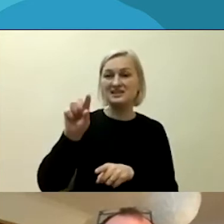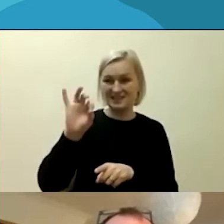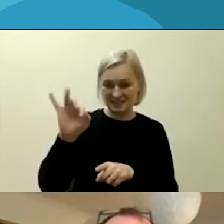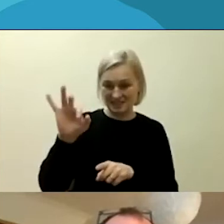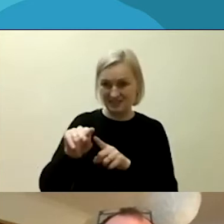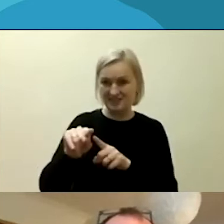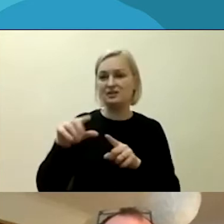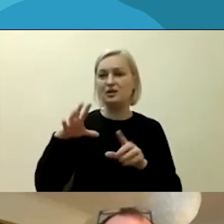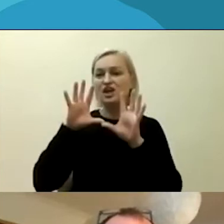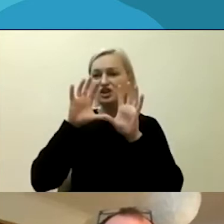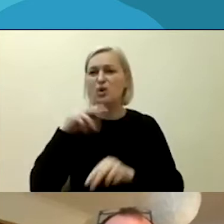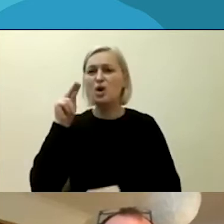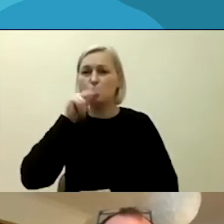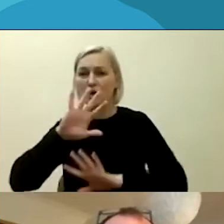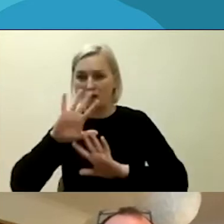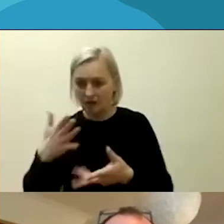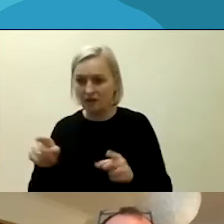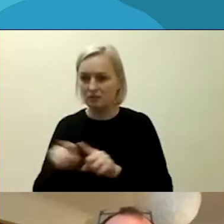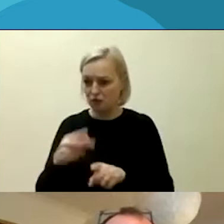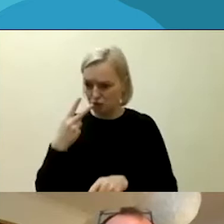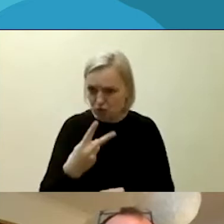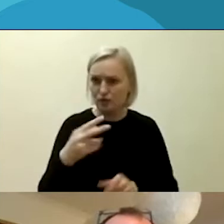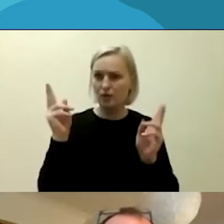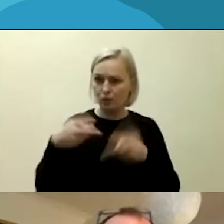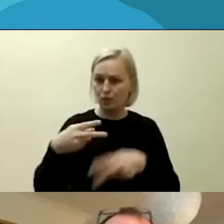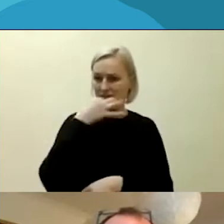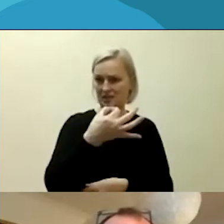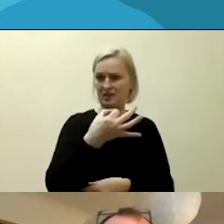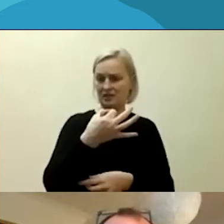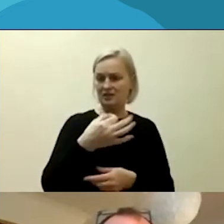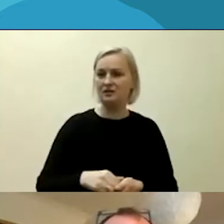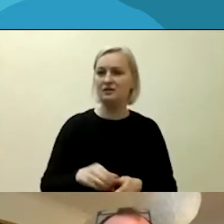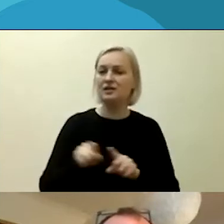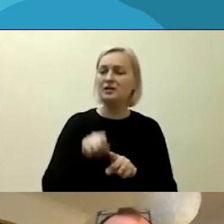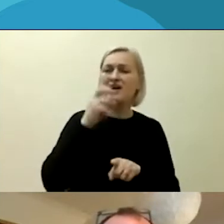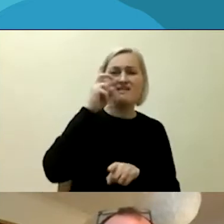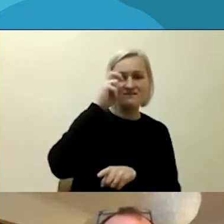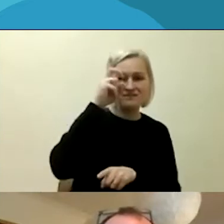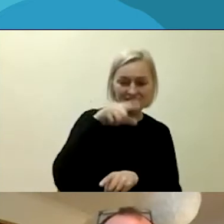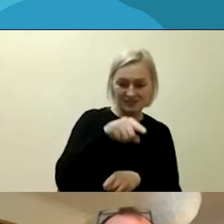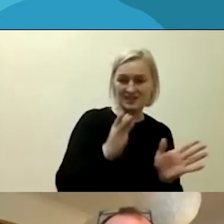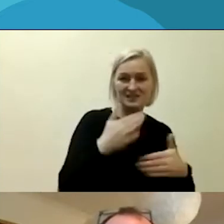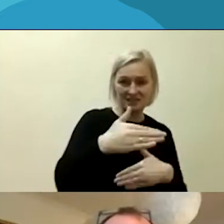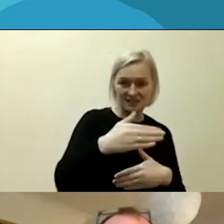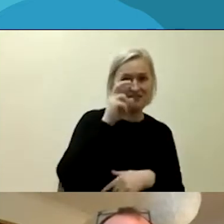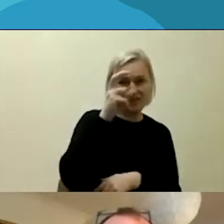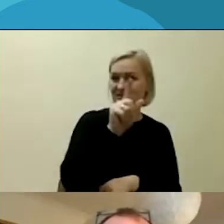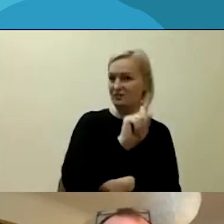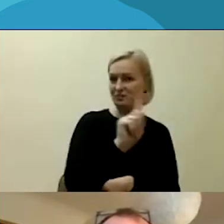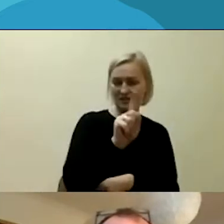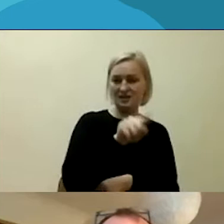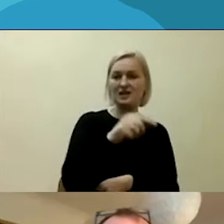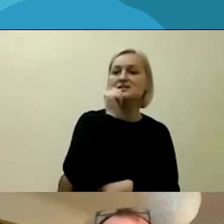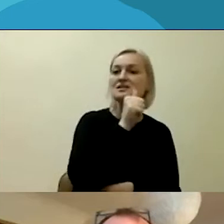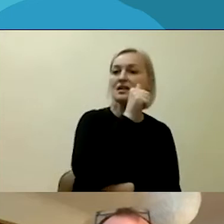those criteria. It's non-state, it's independent, it's confidential, and those are to overcome the lack of trust